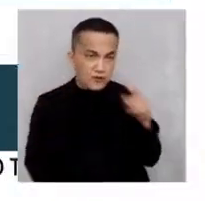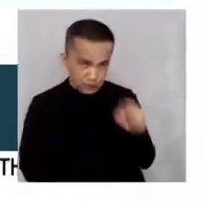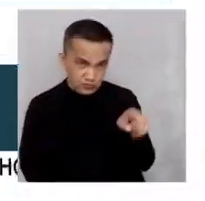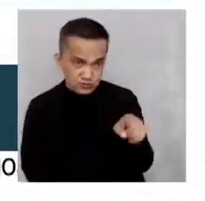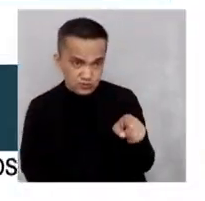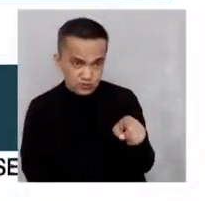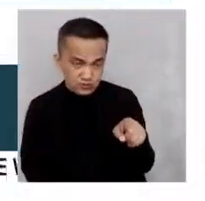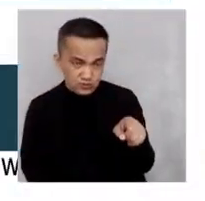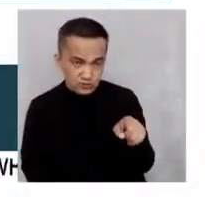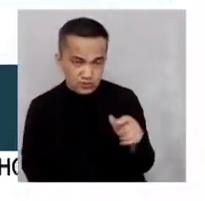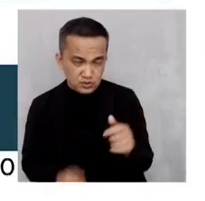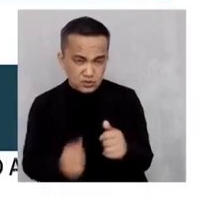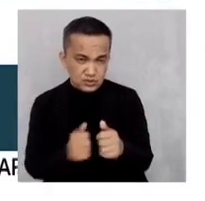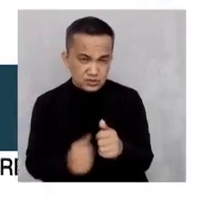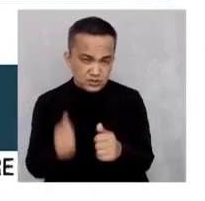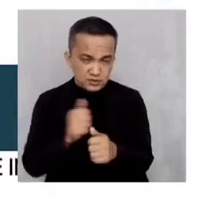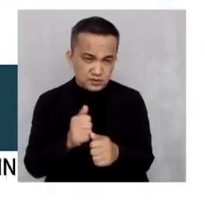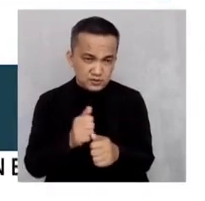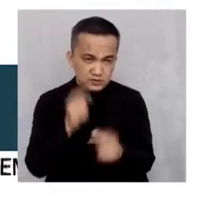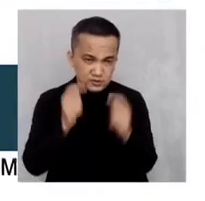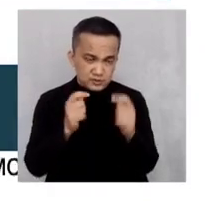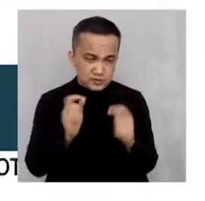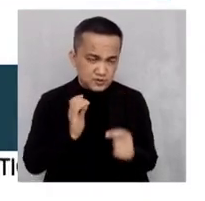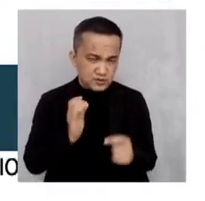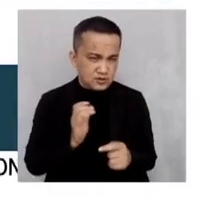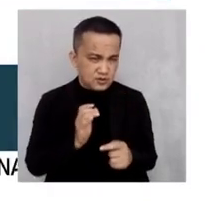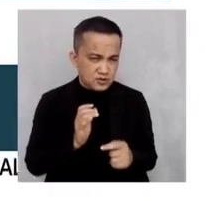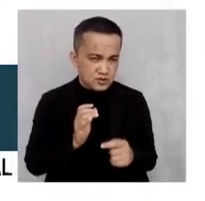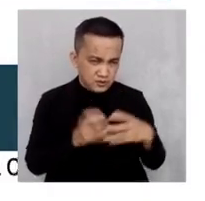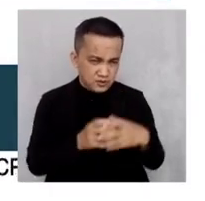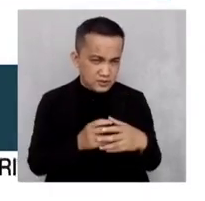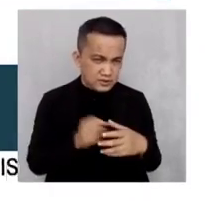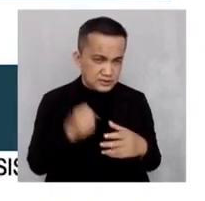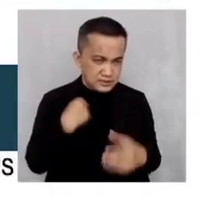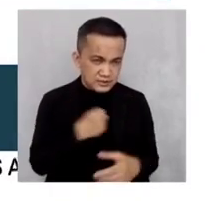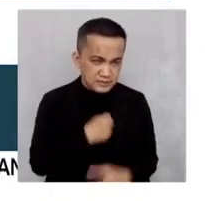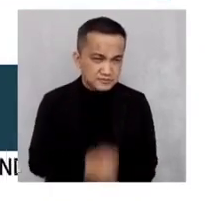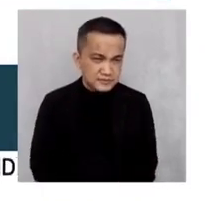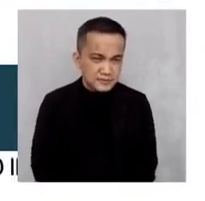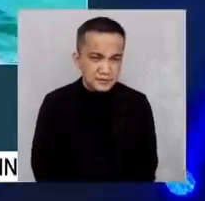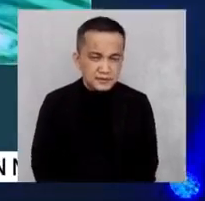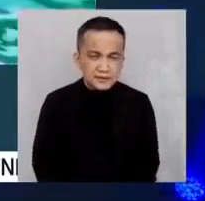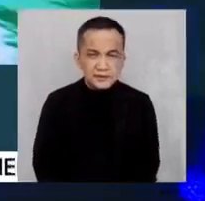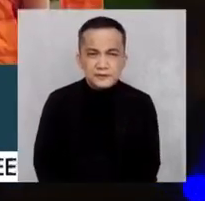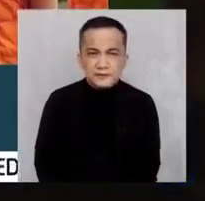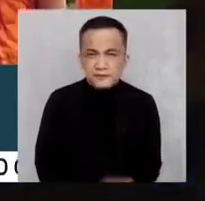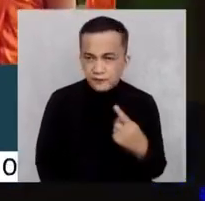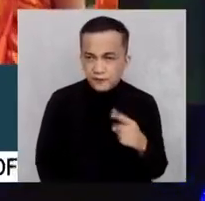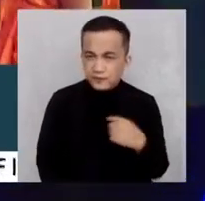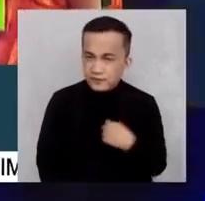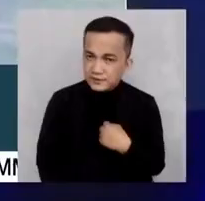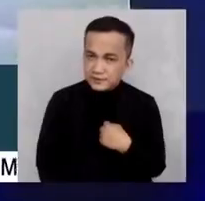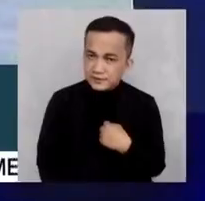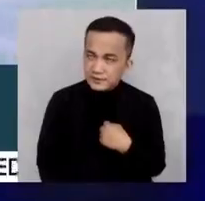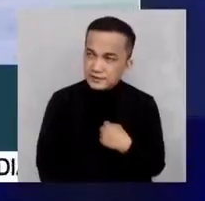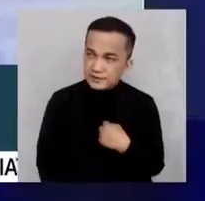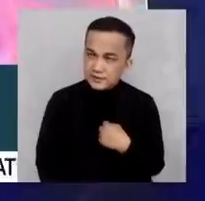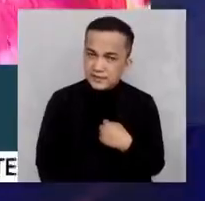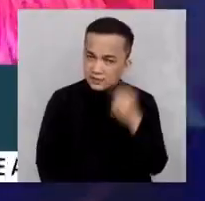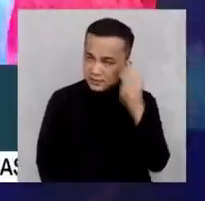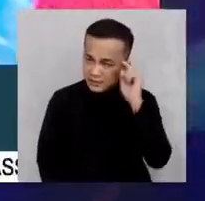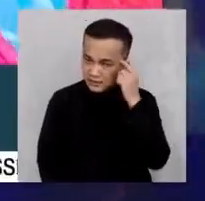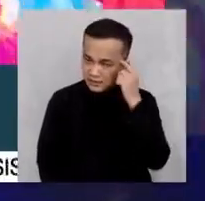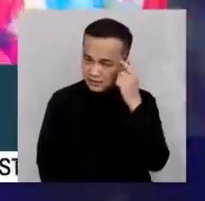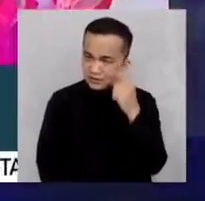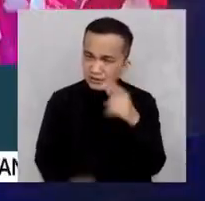Tourism Committee at the Senate, right? Why hasn't... Yes, so for me at the moment, I'm still thinking of filing,